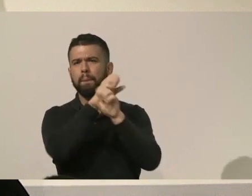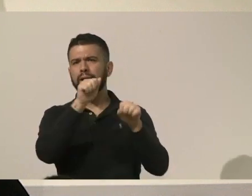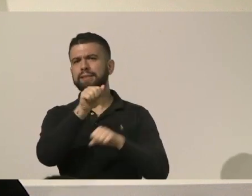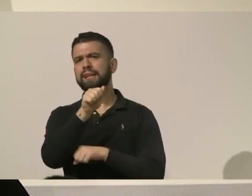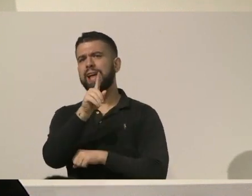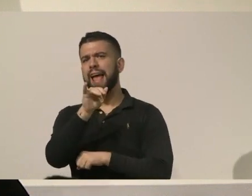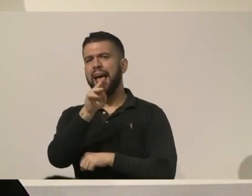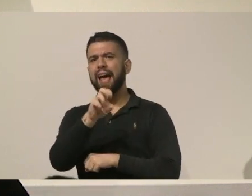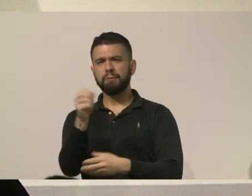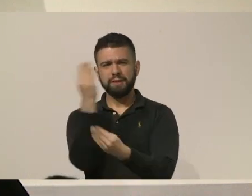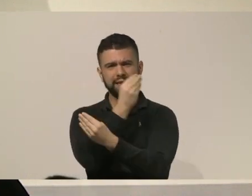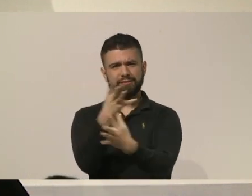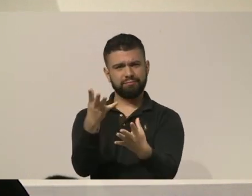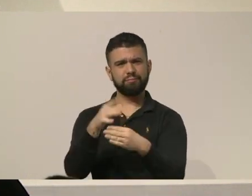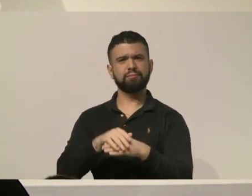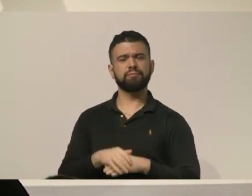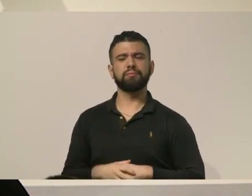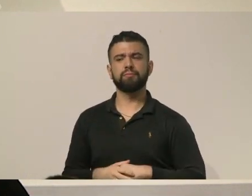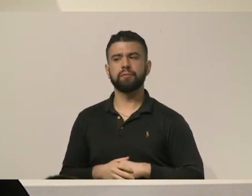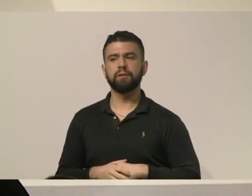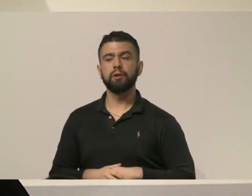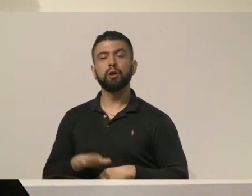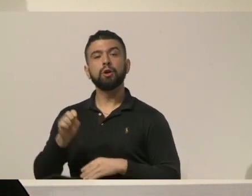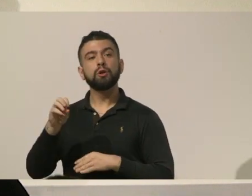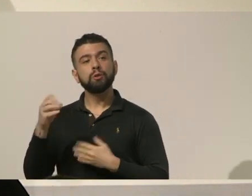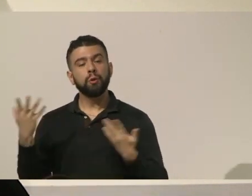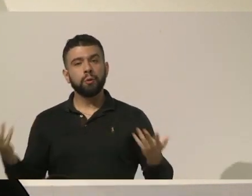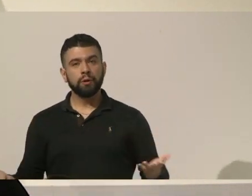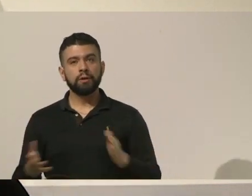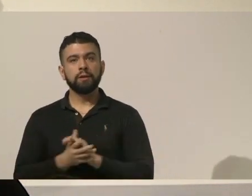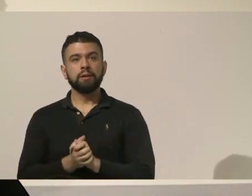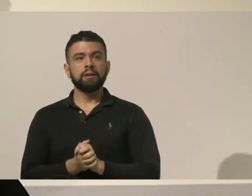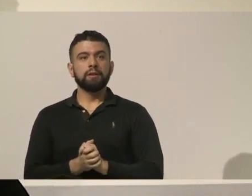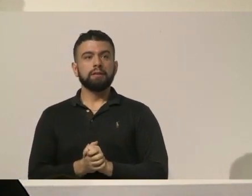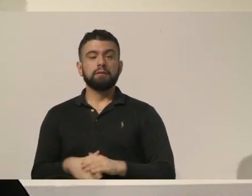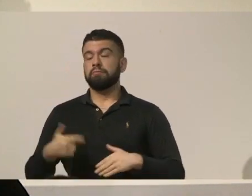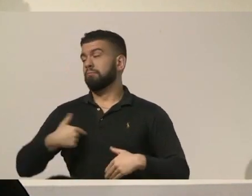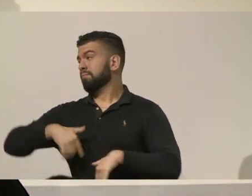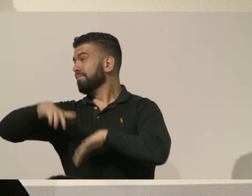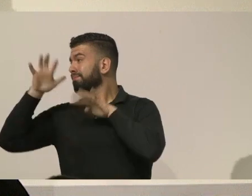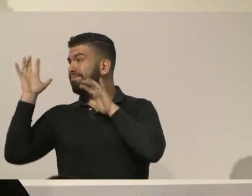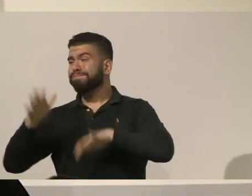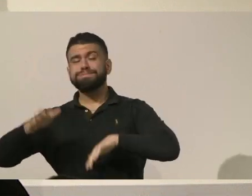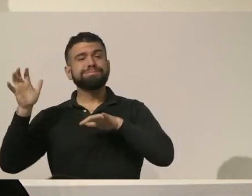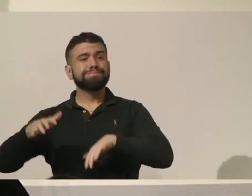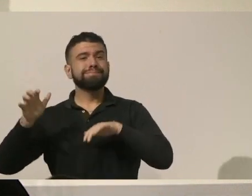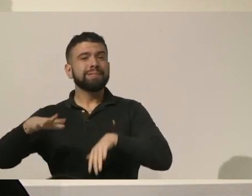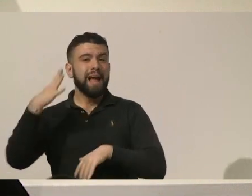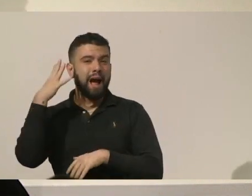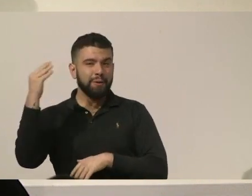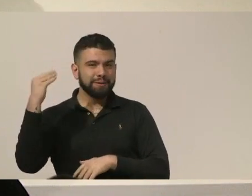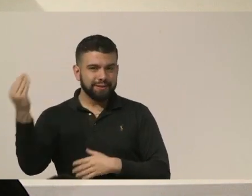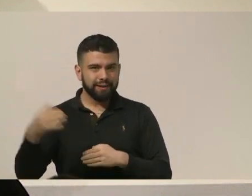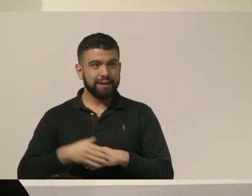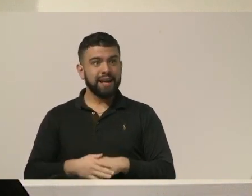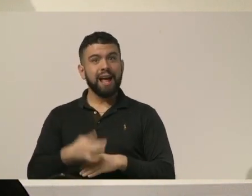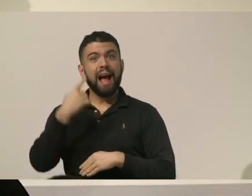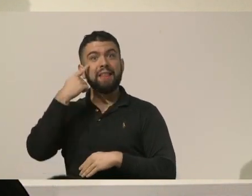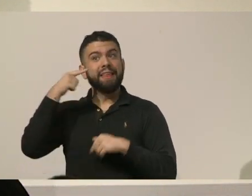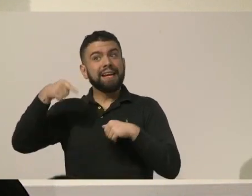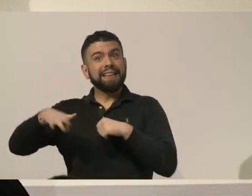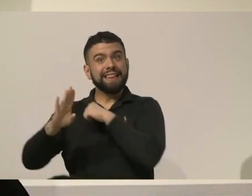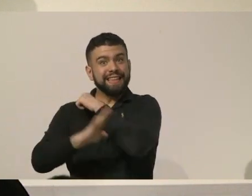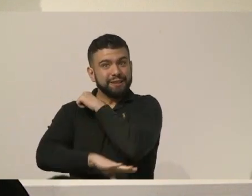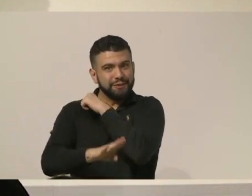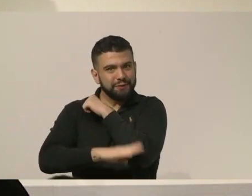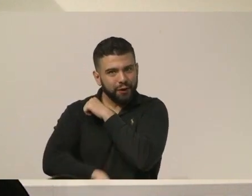earlier. So while it is a horribly rainy day outside, I think this fall, in my mind,